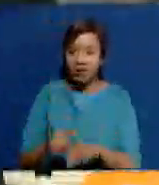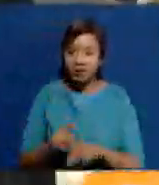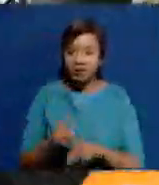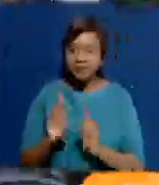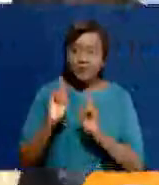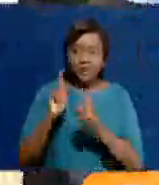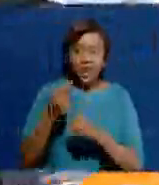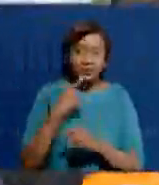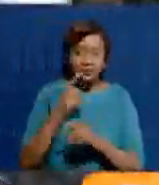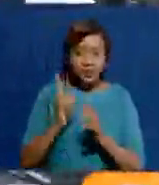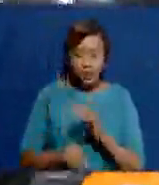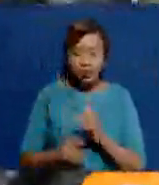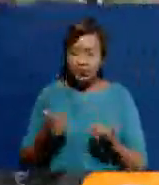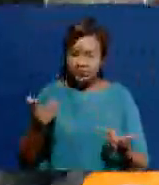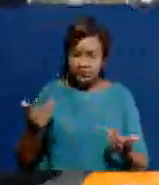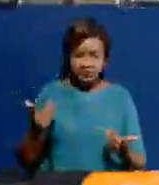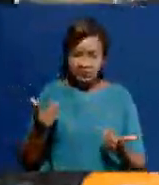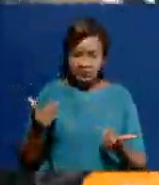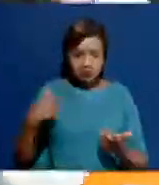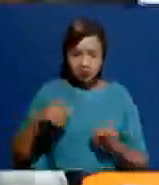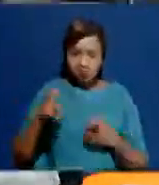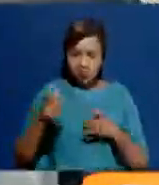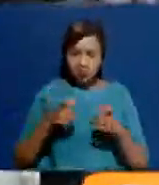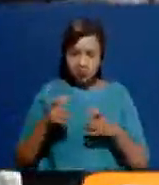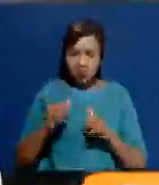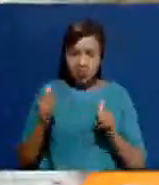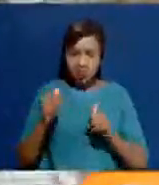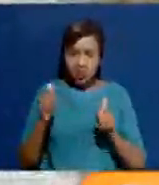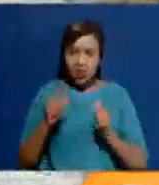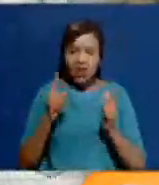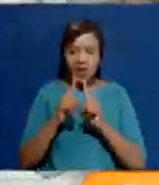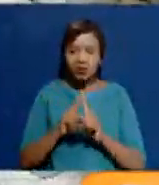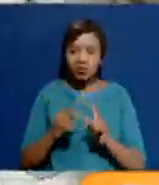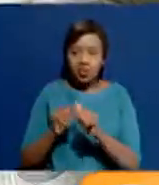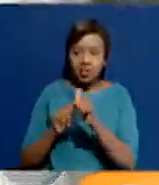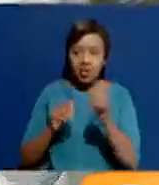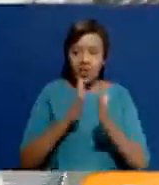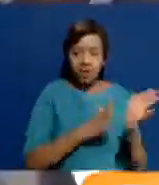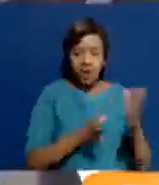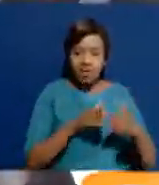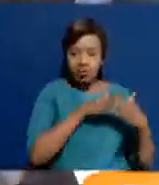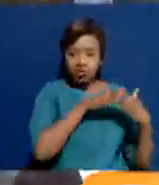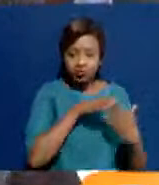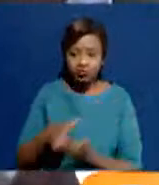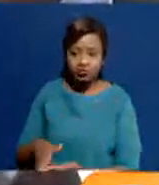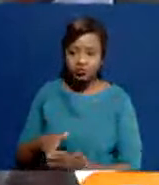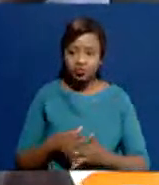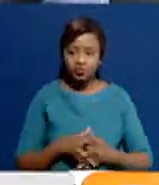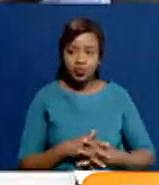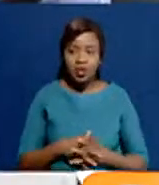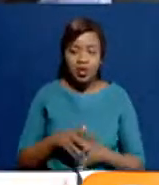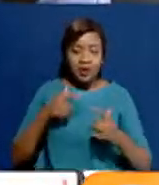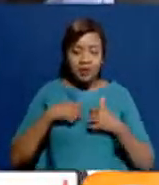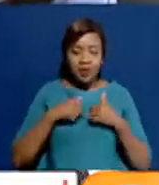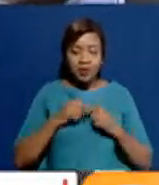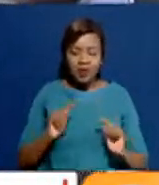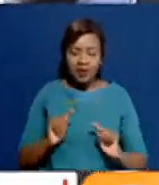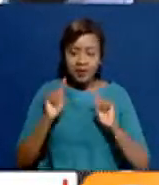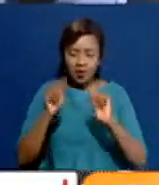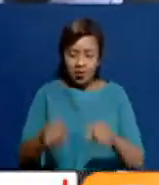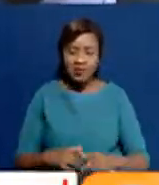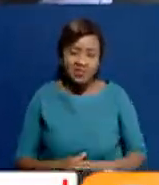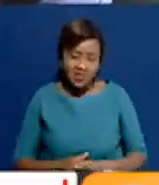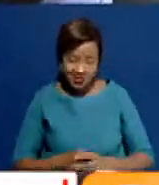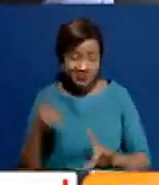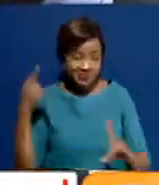still held the reins of the party and admonished those he said were plotting a takeover. Mimi niko hapa